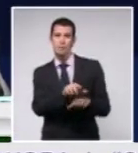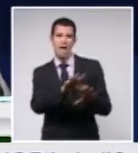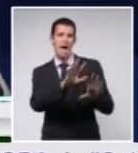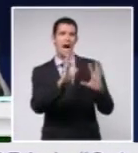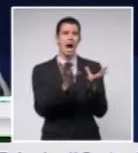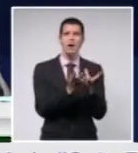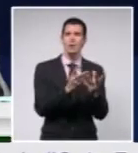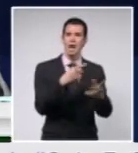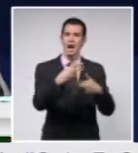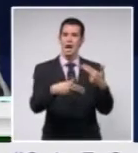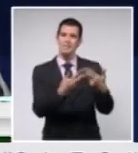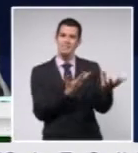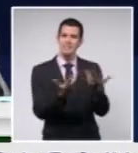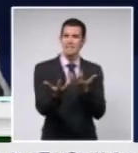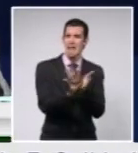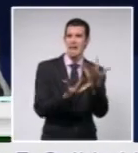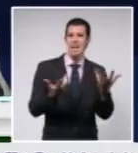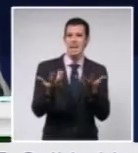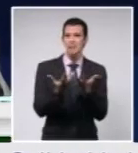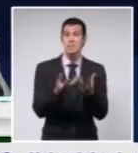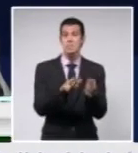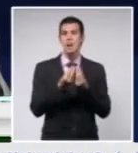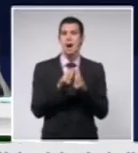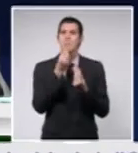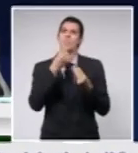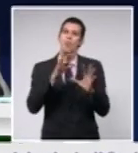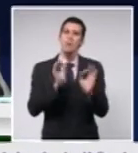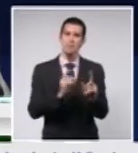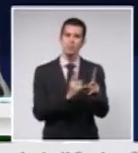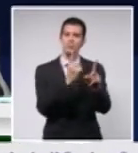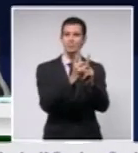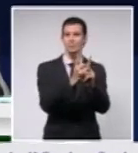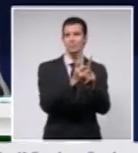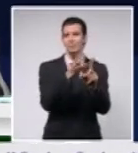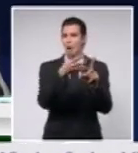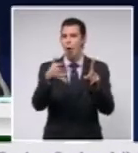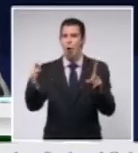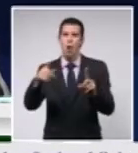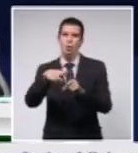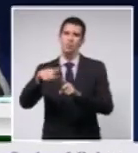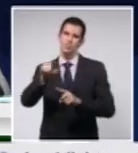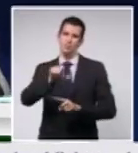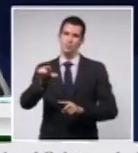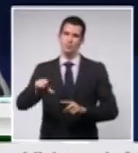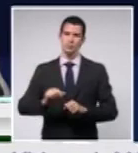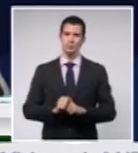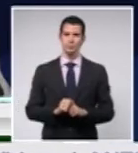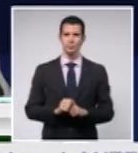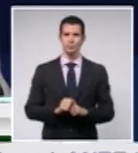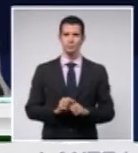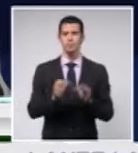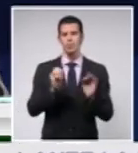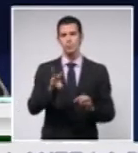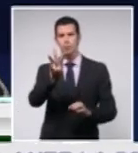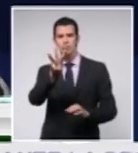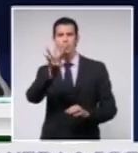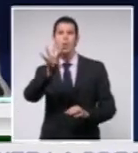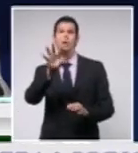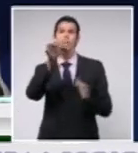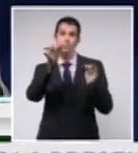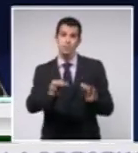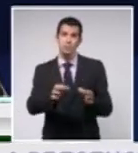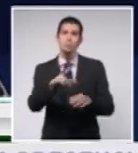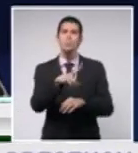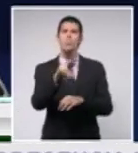that 91.5% of all cases on the island since the pandemic began have had contact